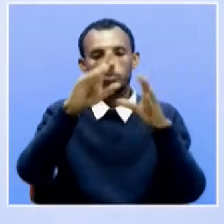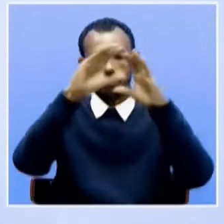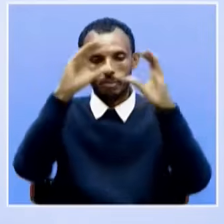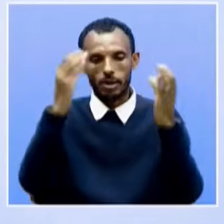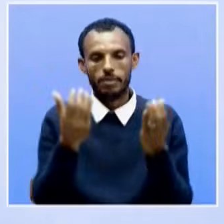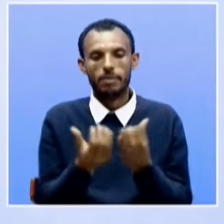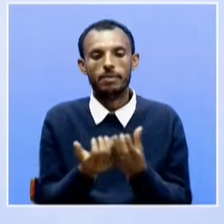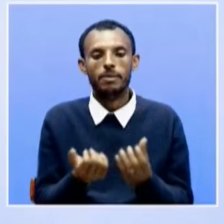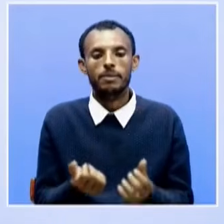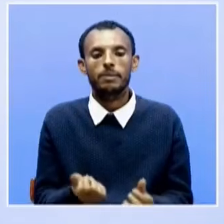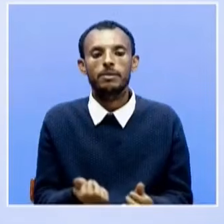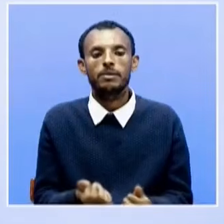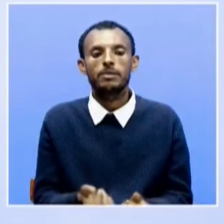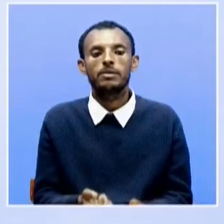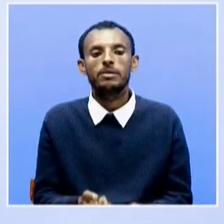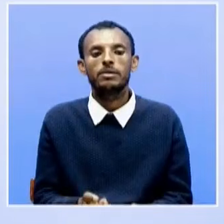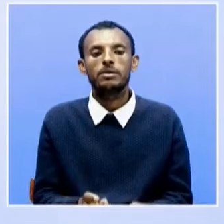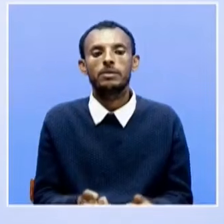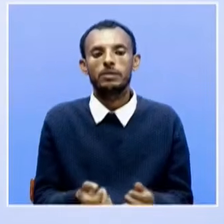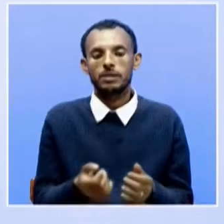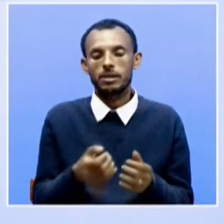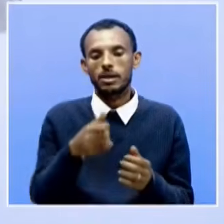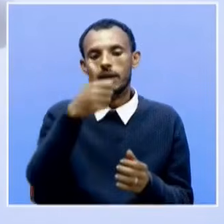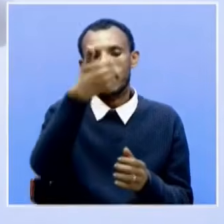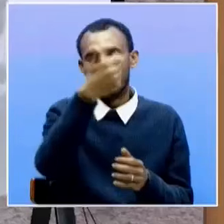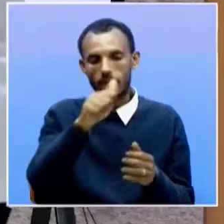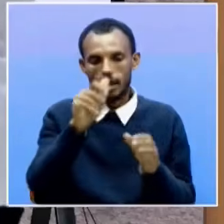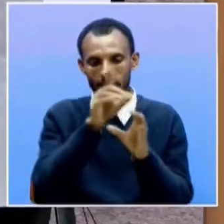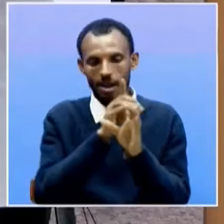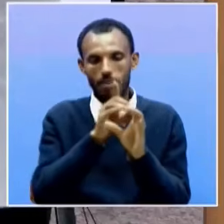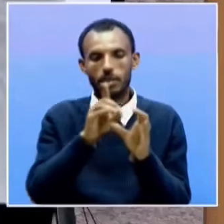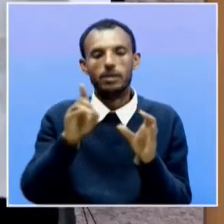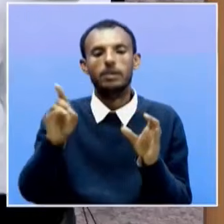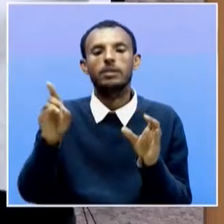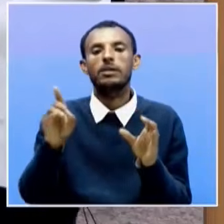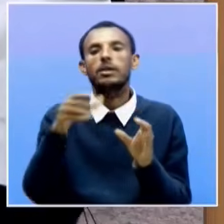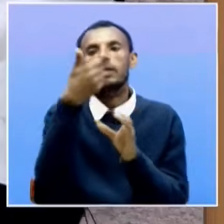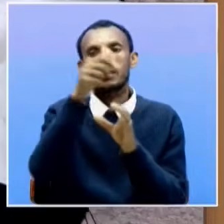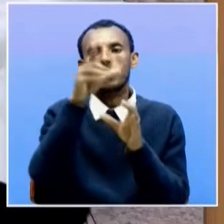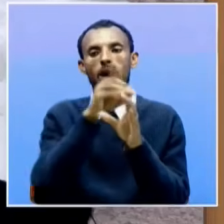equal parts, right? Any diameter